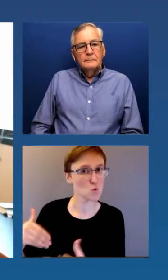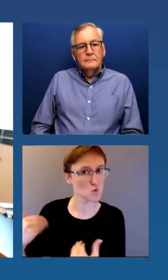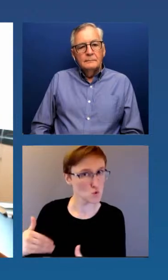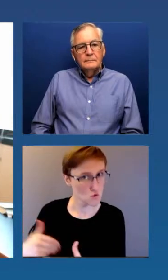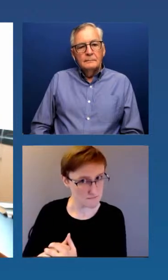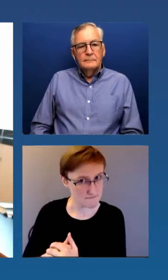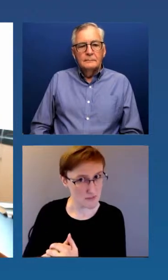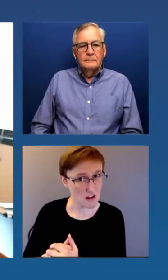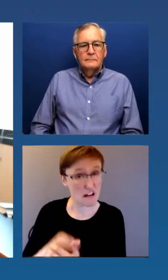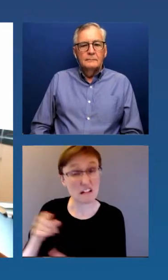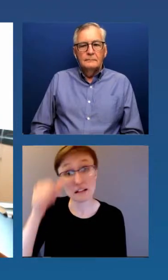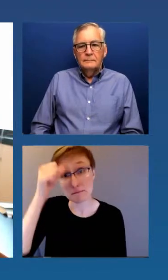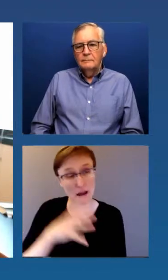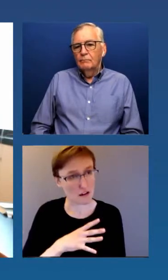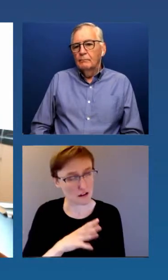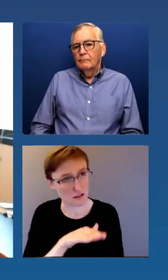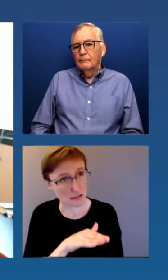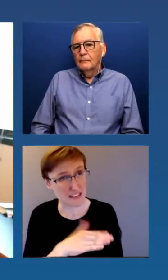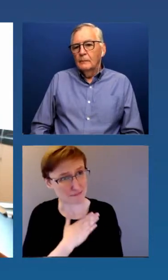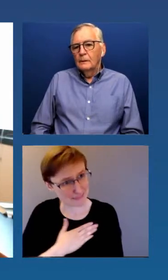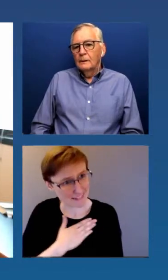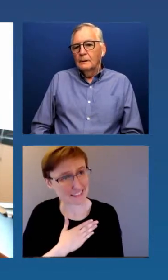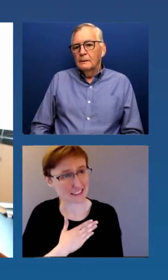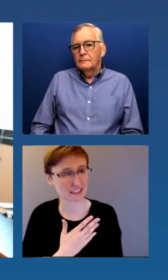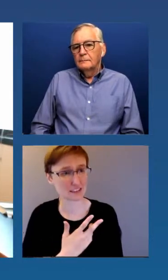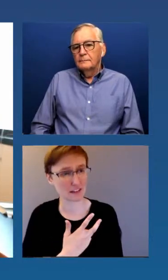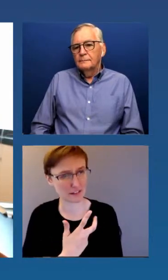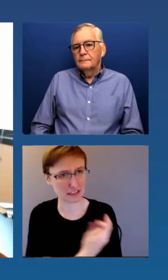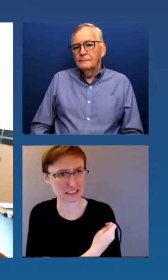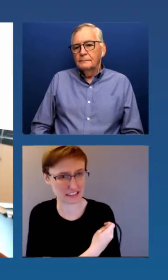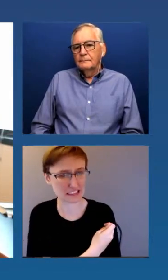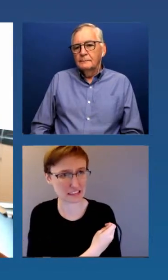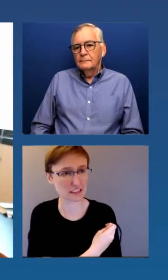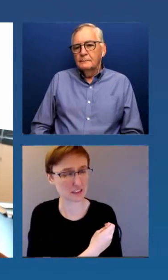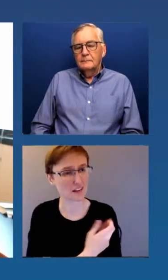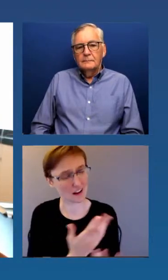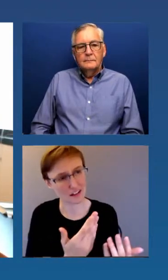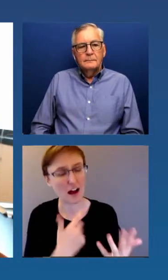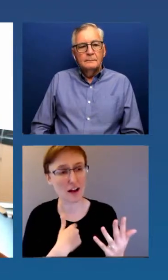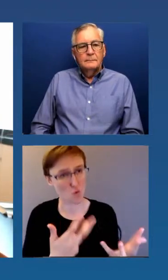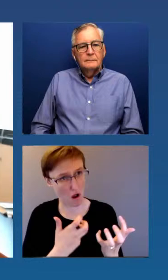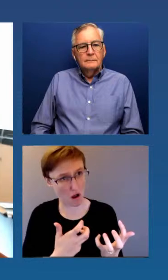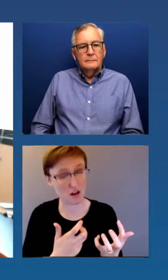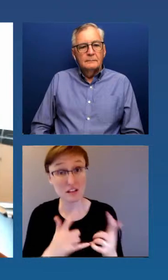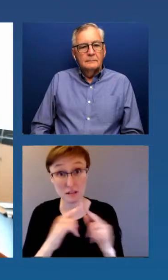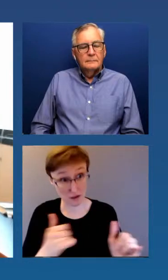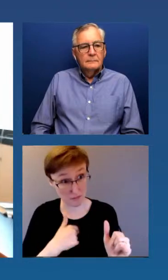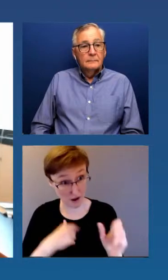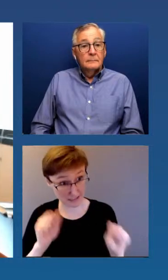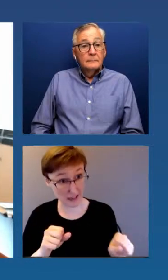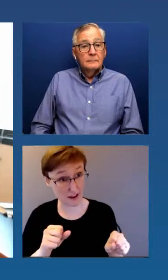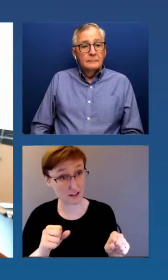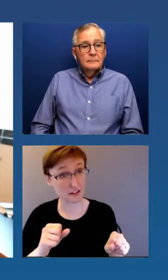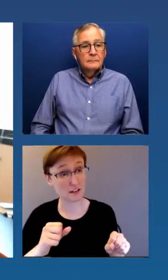I videotape you doing it? Because I'd like to spread the message of why I've changed my mind." We will continue to work very hard, and we will not give up